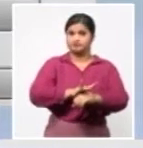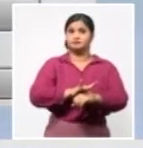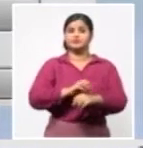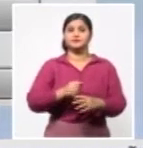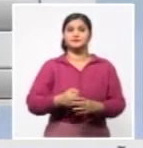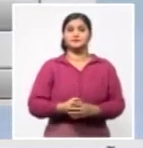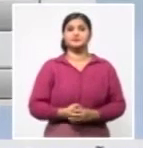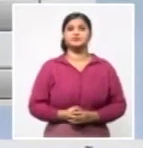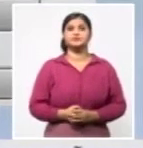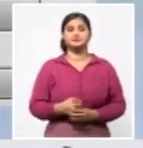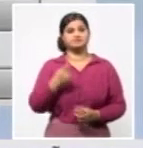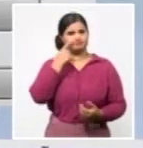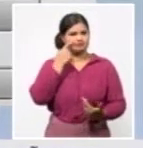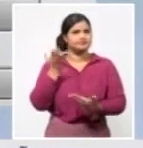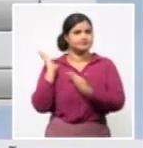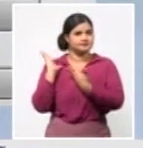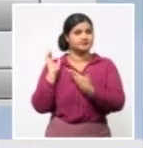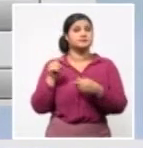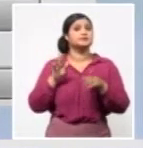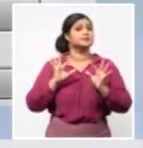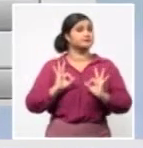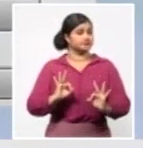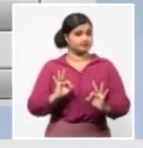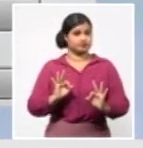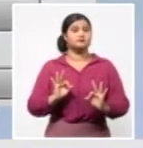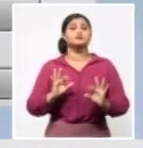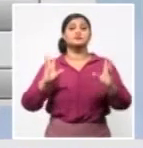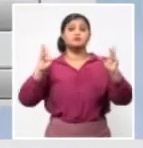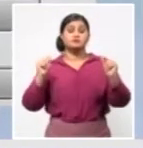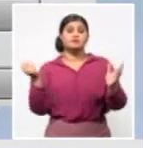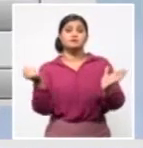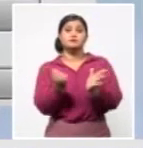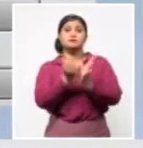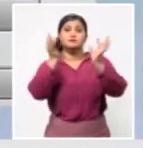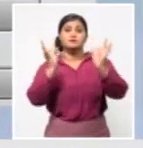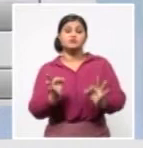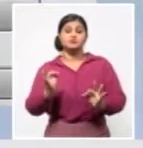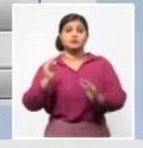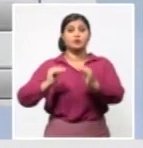countries. The number of confirmed cases worldwide currently stands at